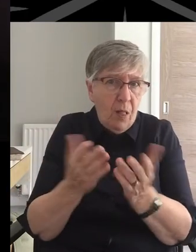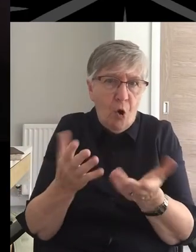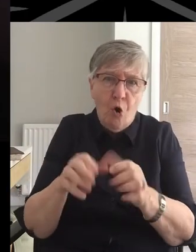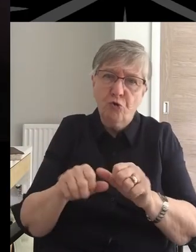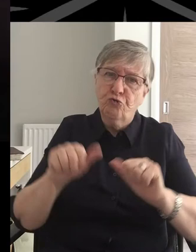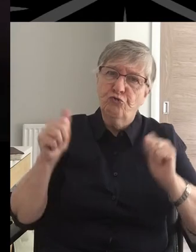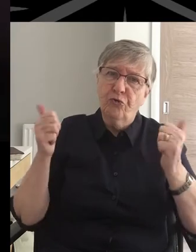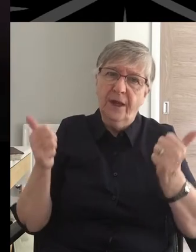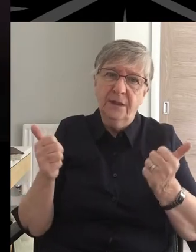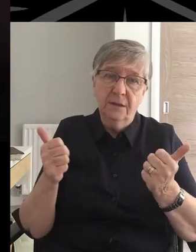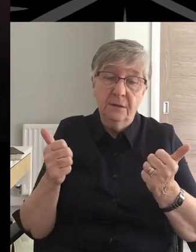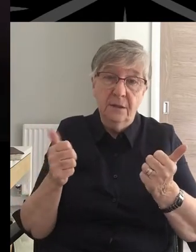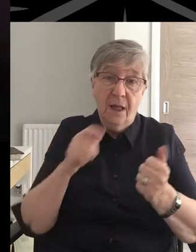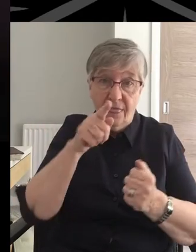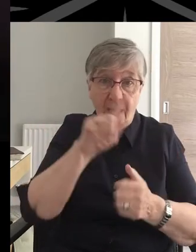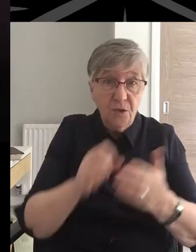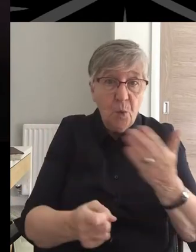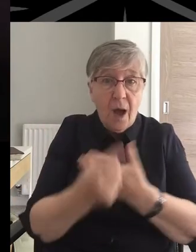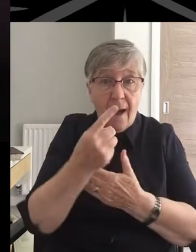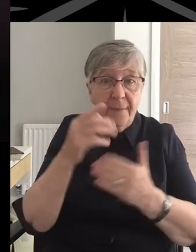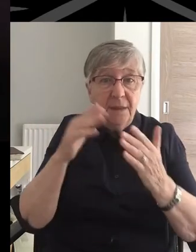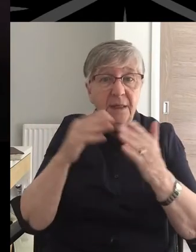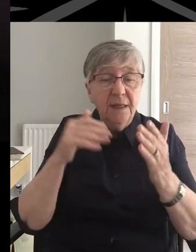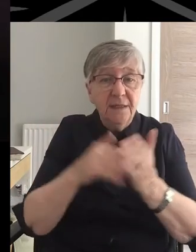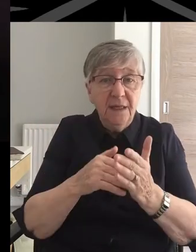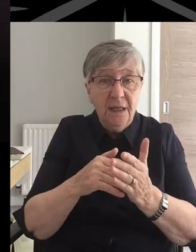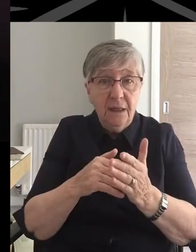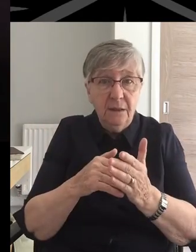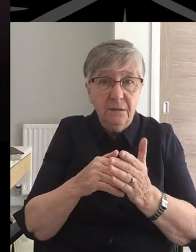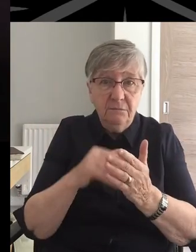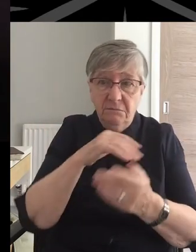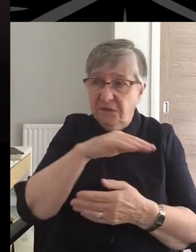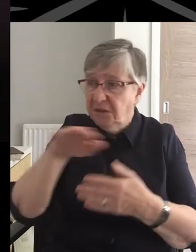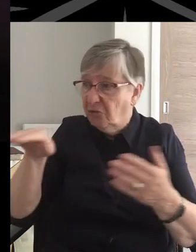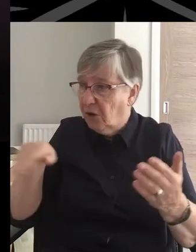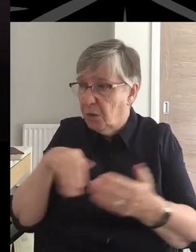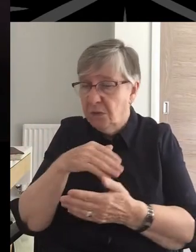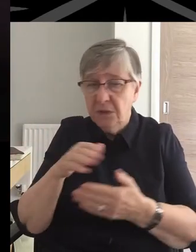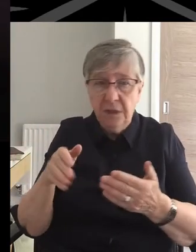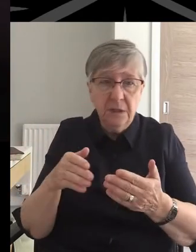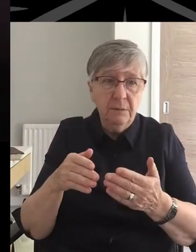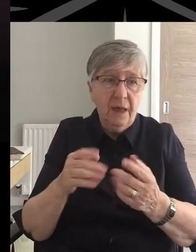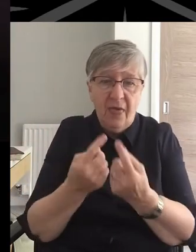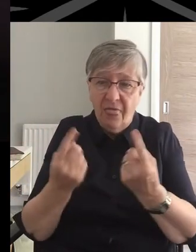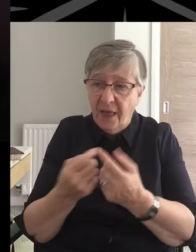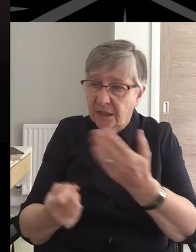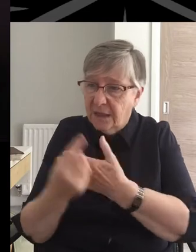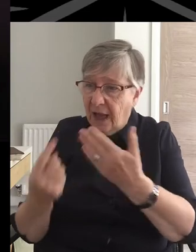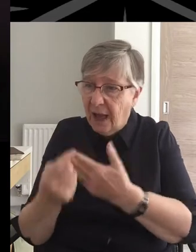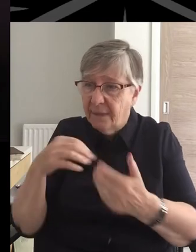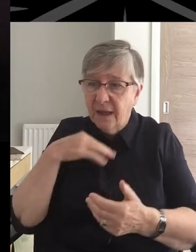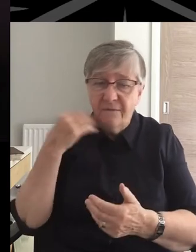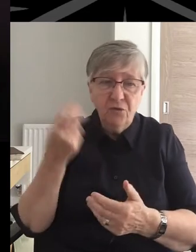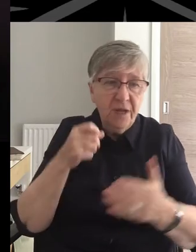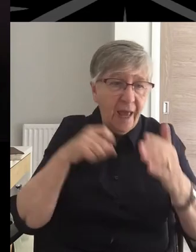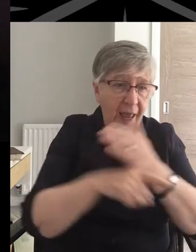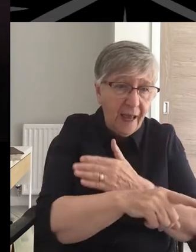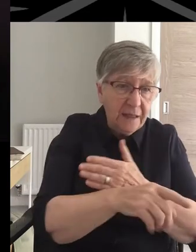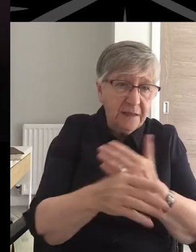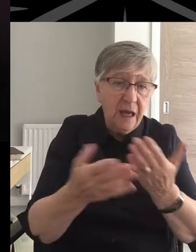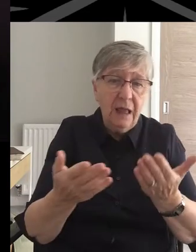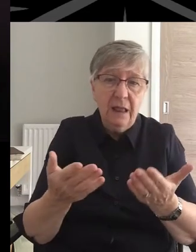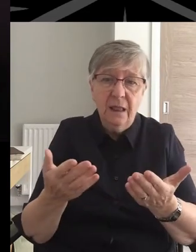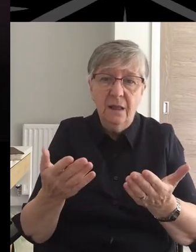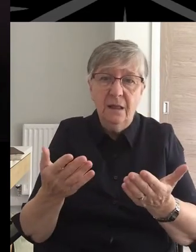Because that's what had happened to Ezekiel. Surrounded by the day-to-day life of being in exile, of being a